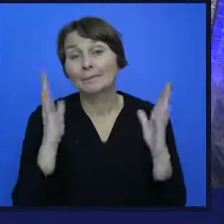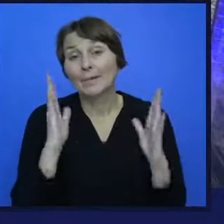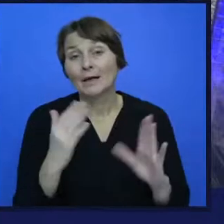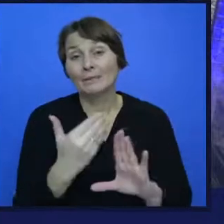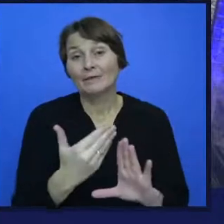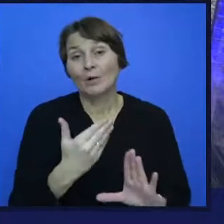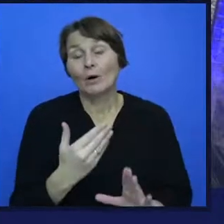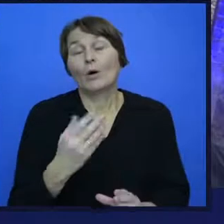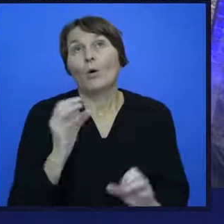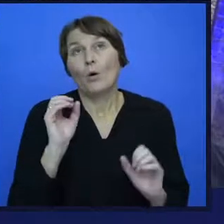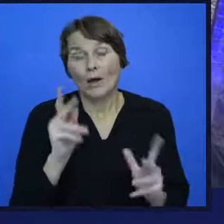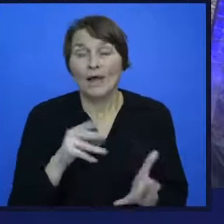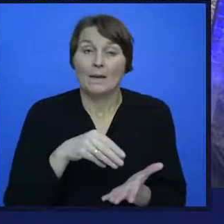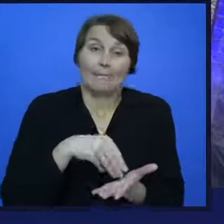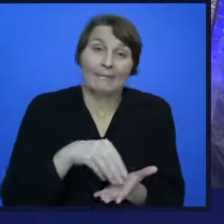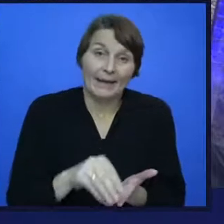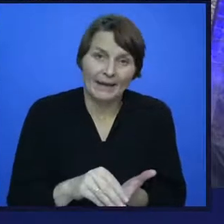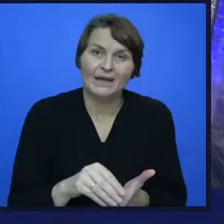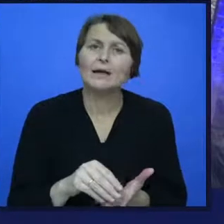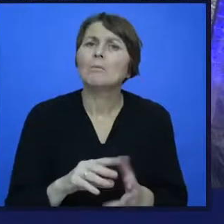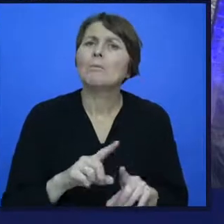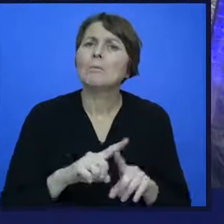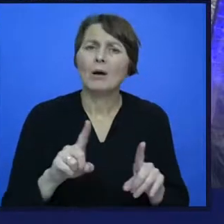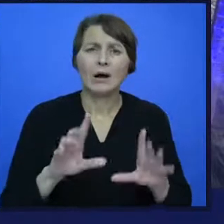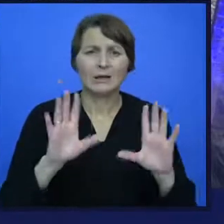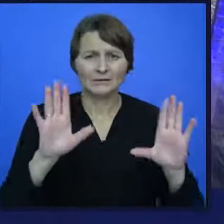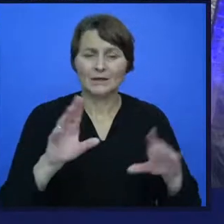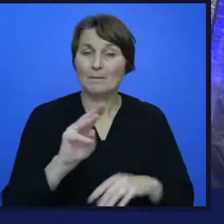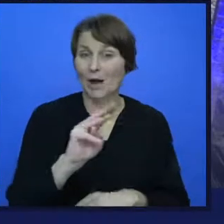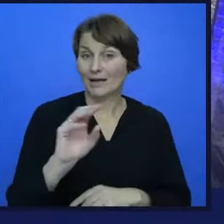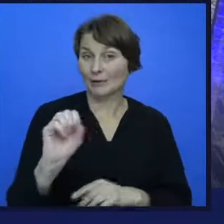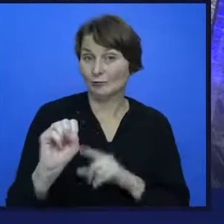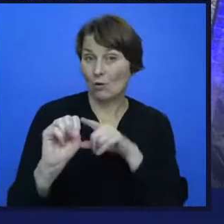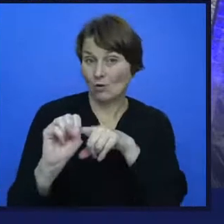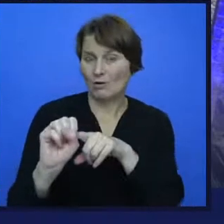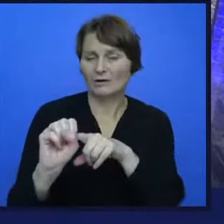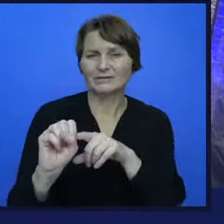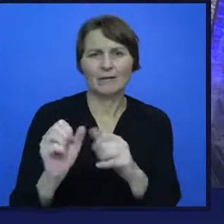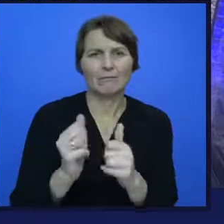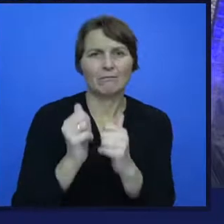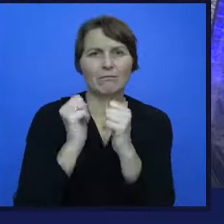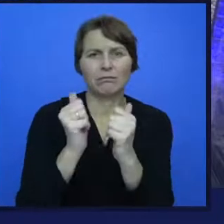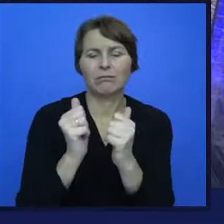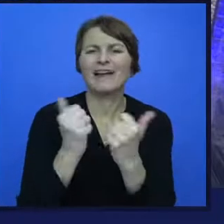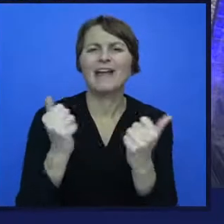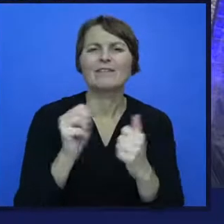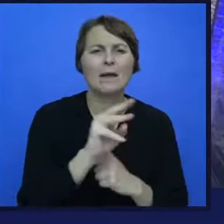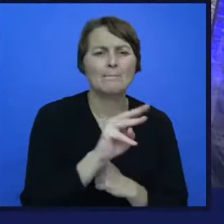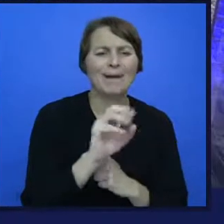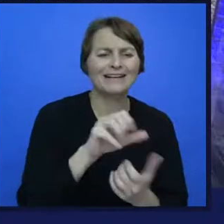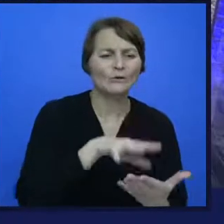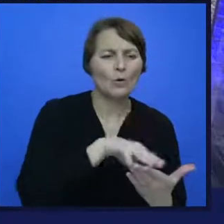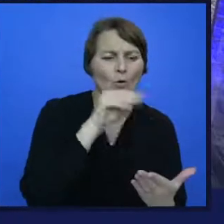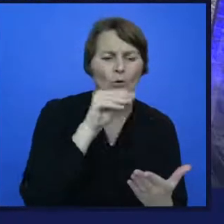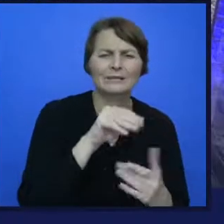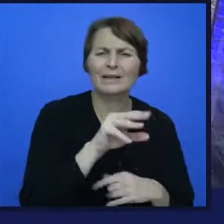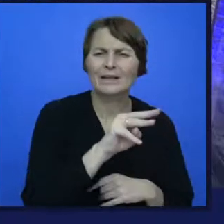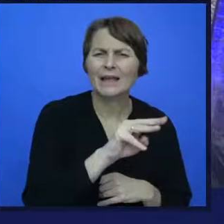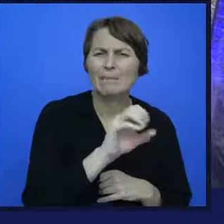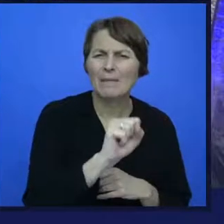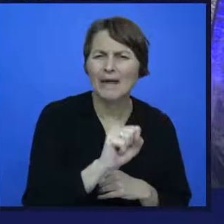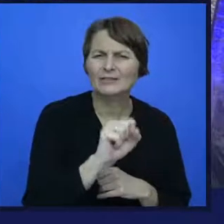that. Microsoft has a phenomenal solution called Microsoft Learn. I believe it's